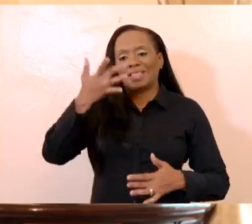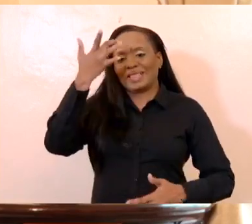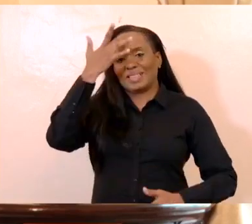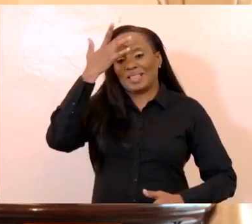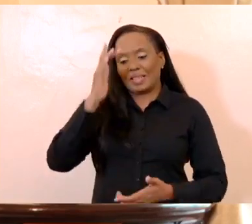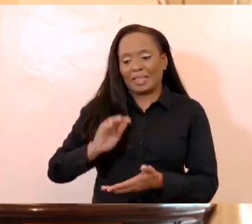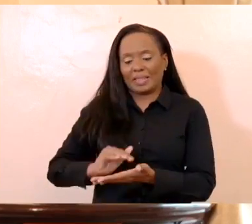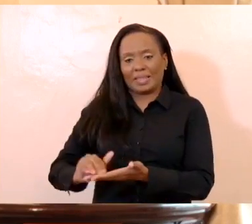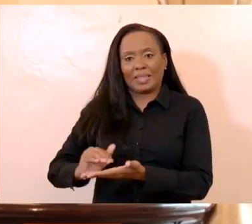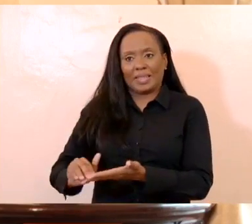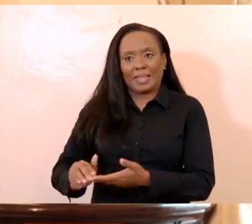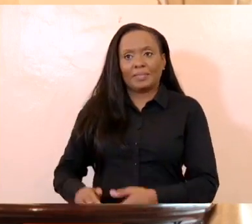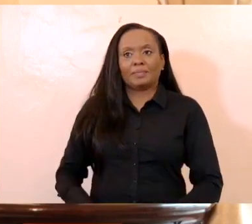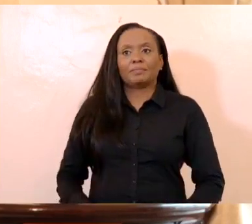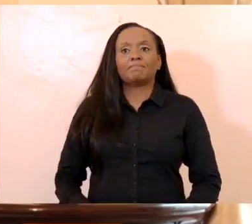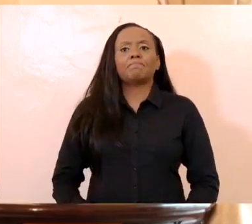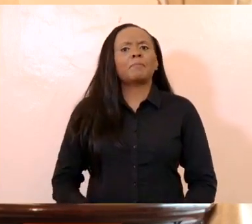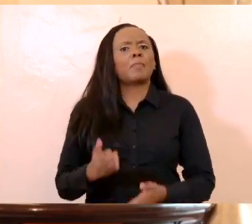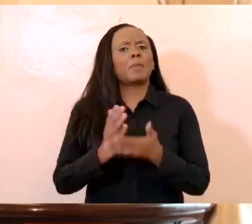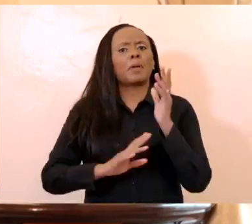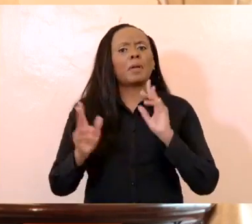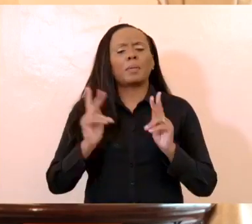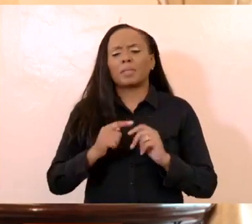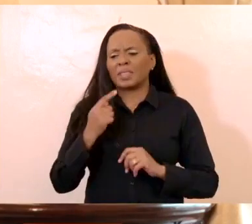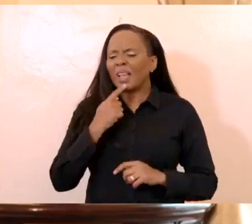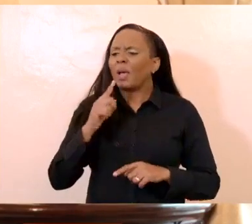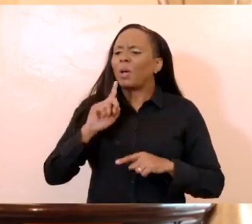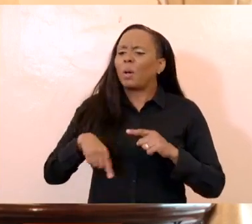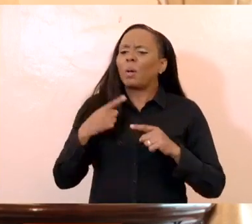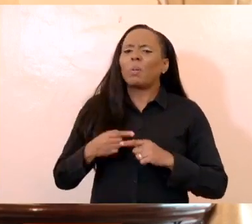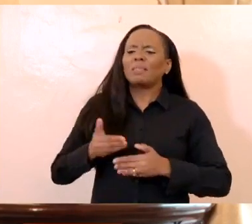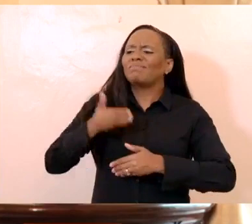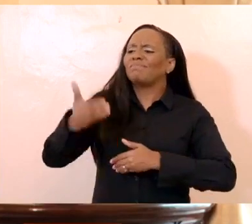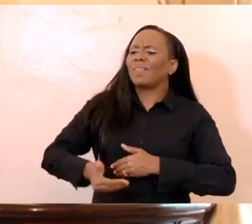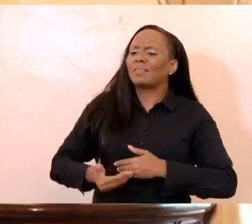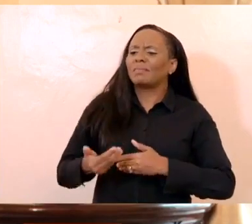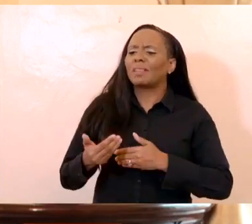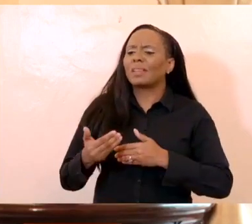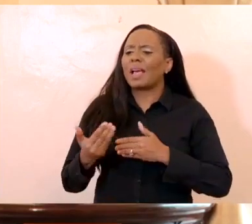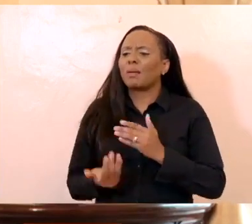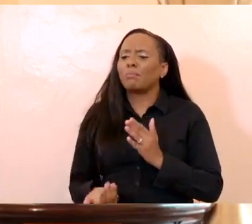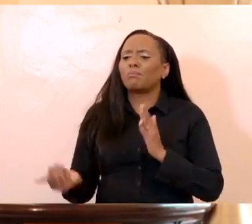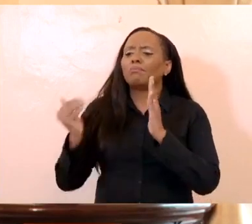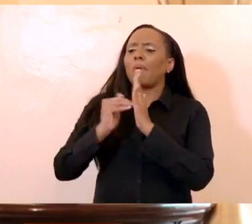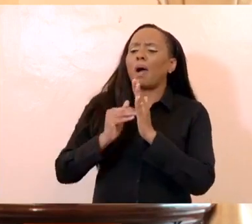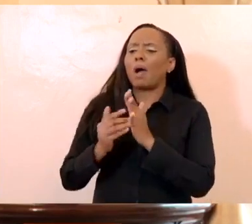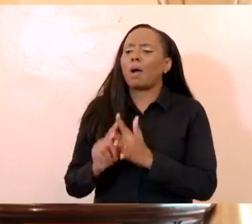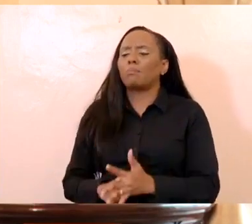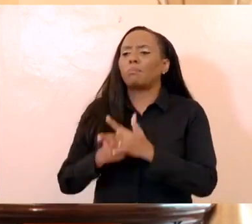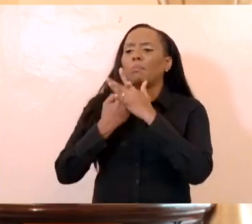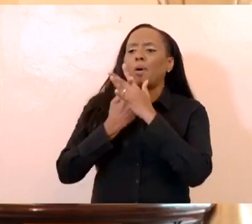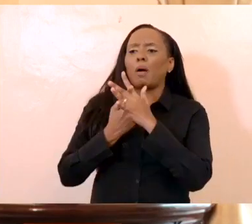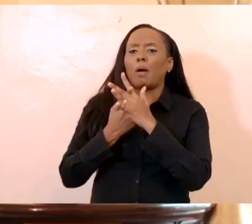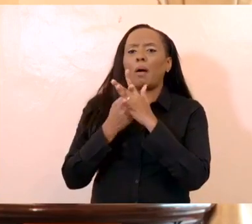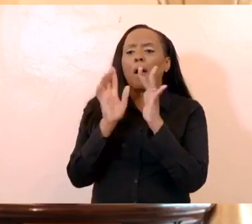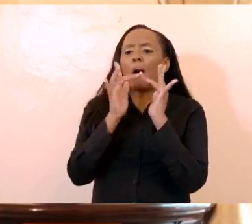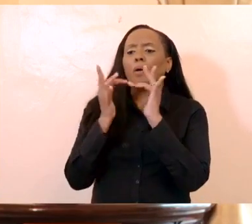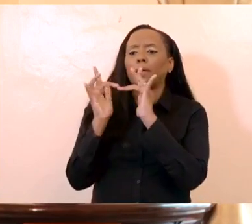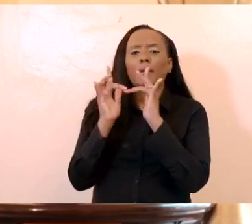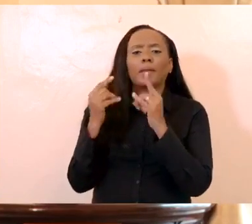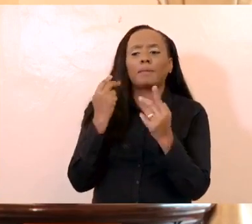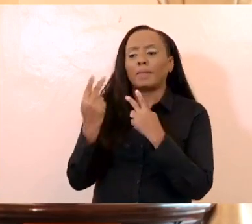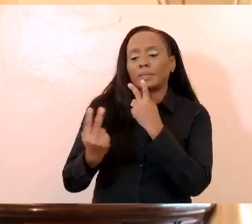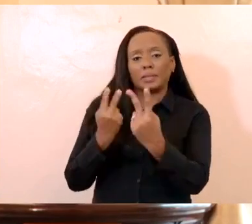when we're going to return to the virtual visits. We'll return to the virtual visits as soon as we are in a position to. Right now,